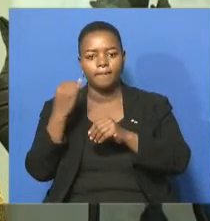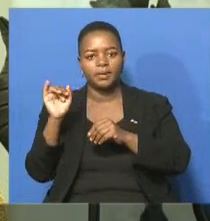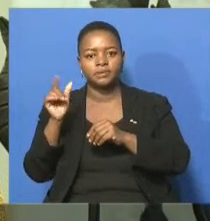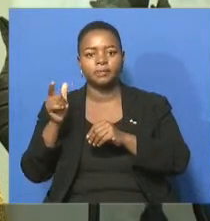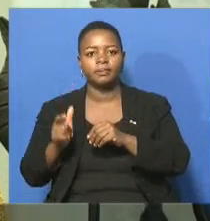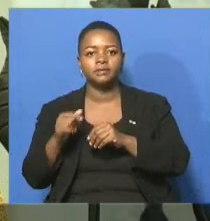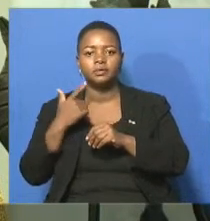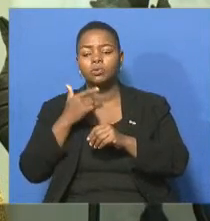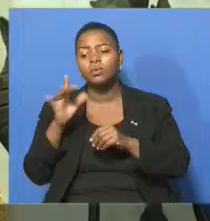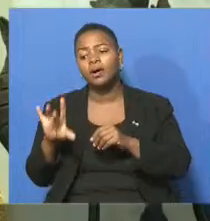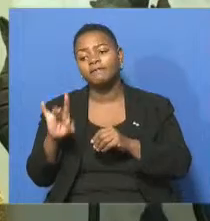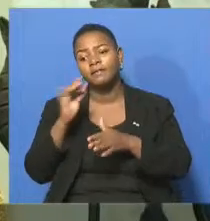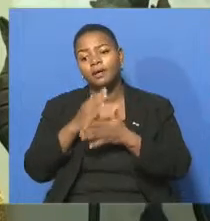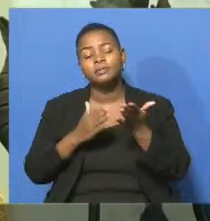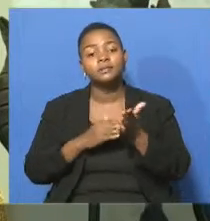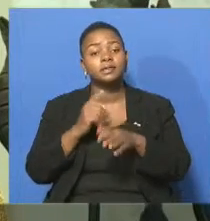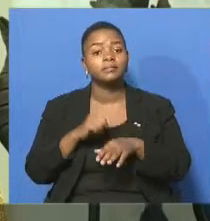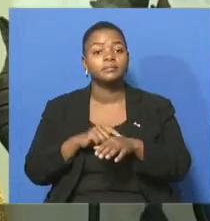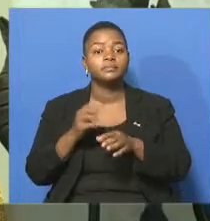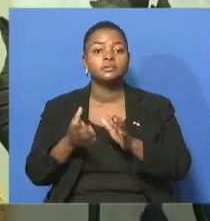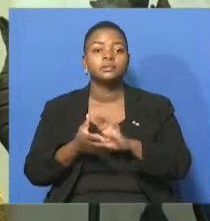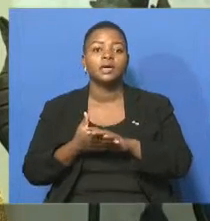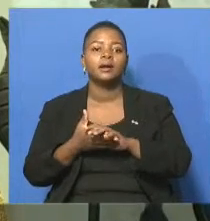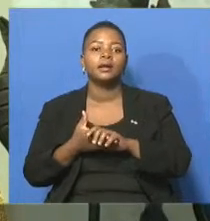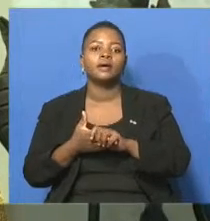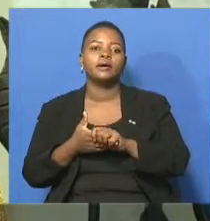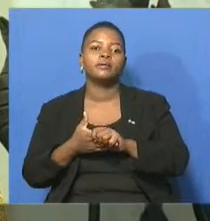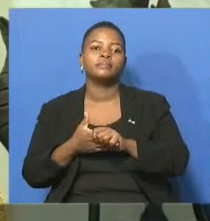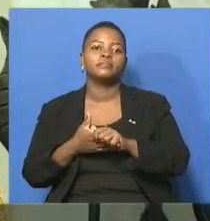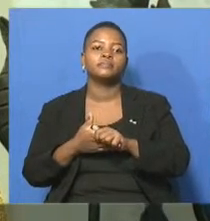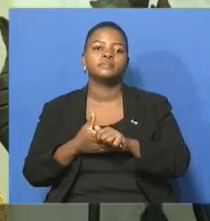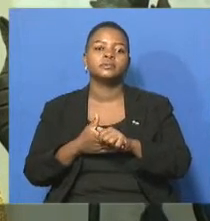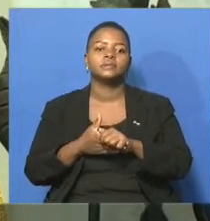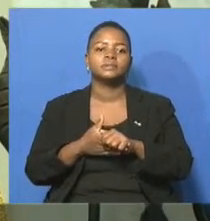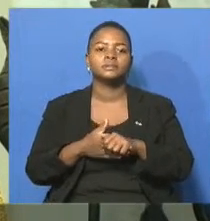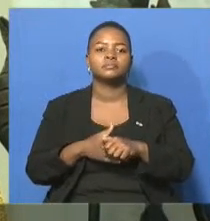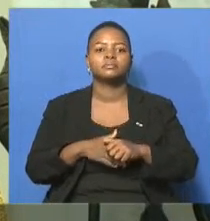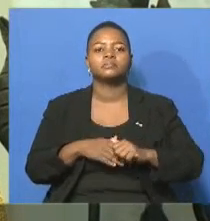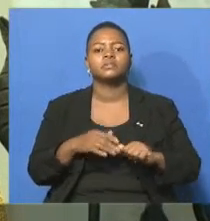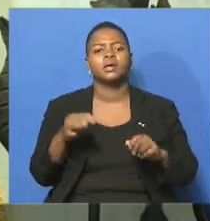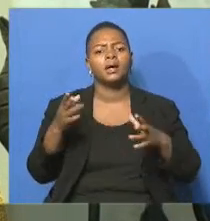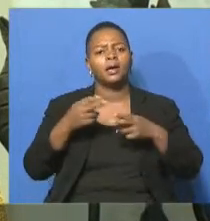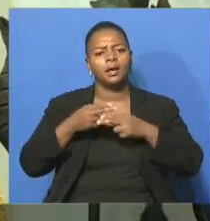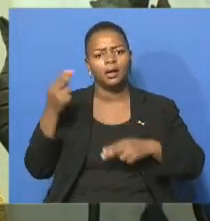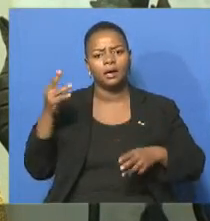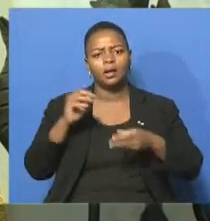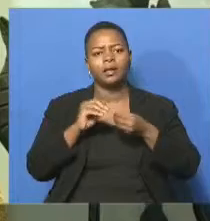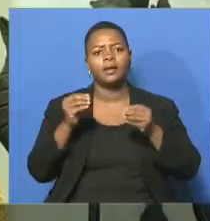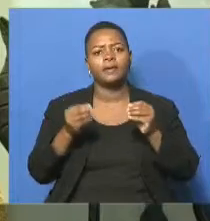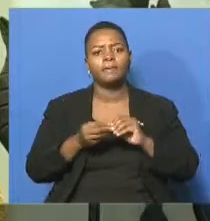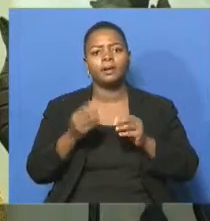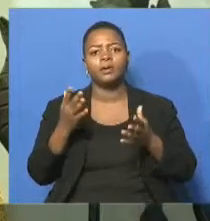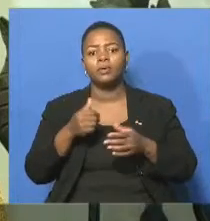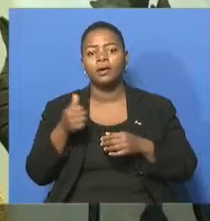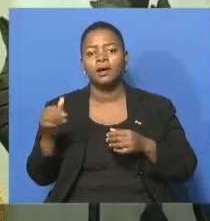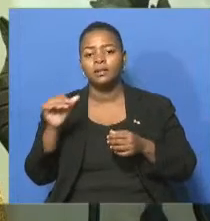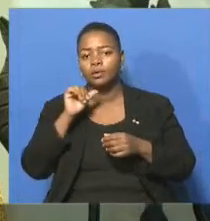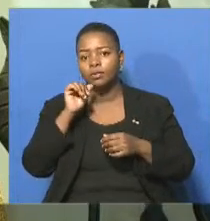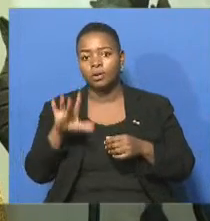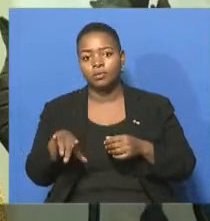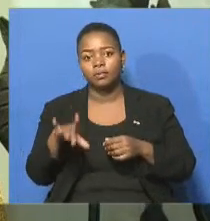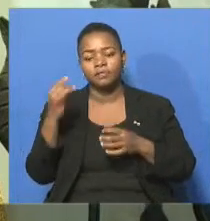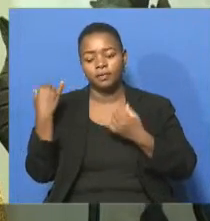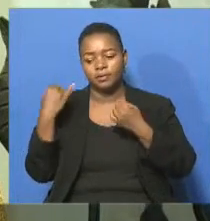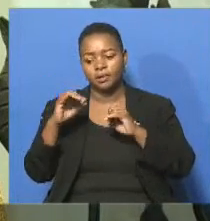finally found at some point, but there were staggering and very worrying statistics of those who remain unfound to this